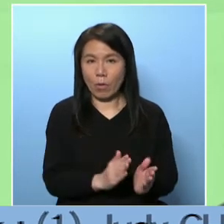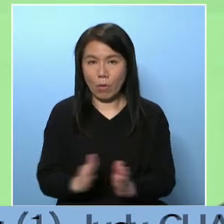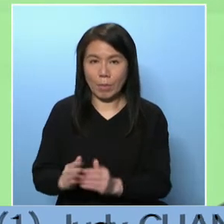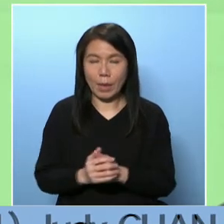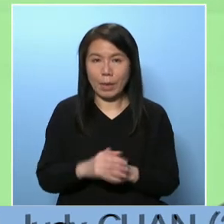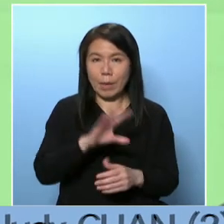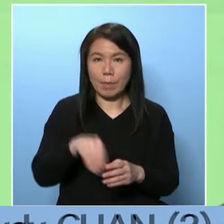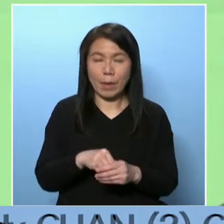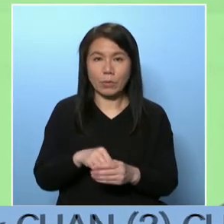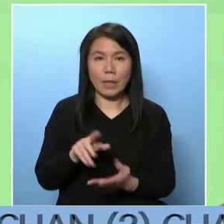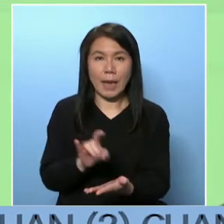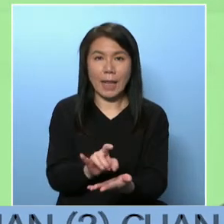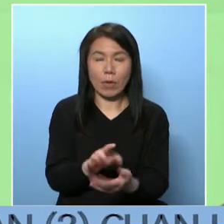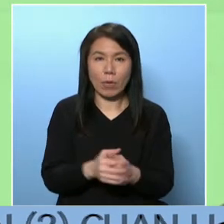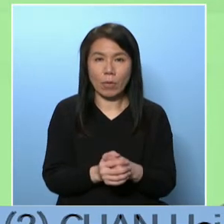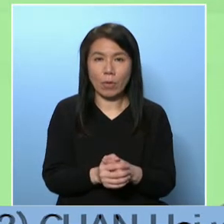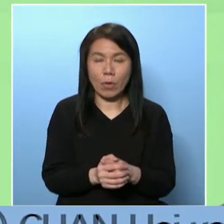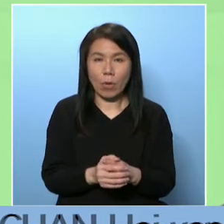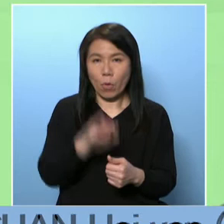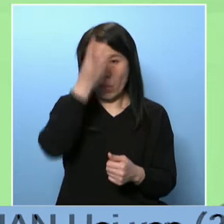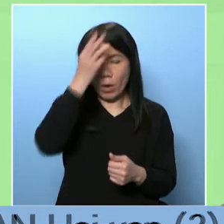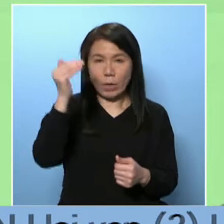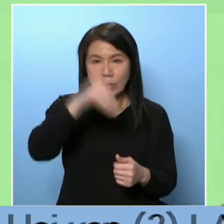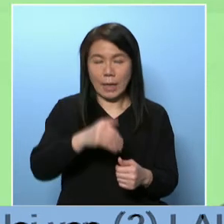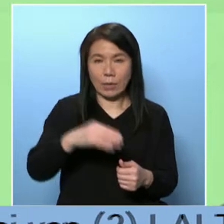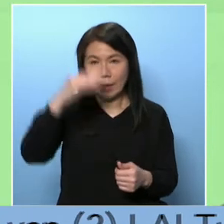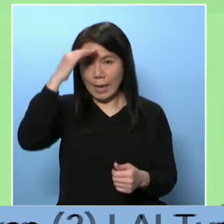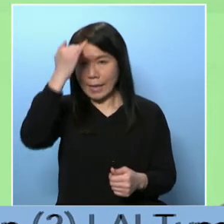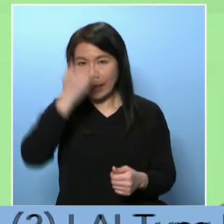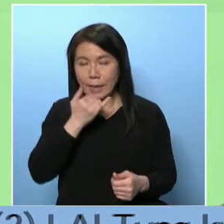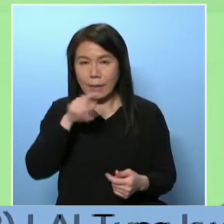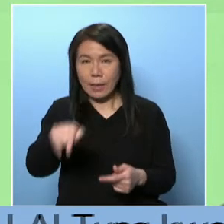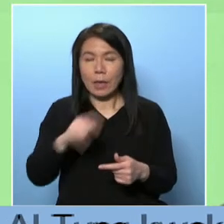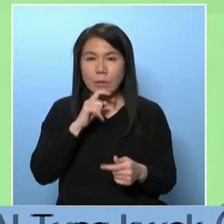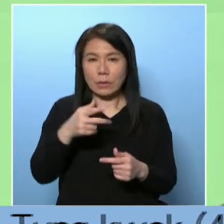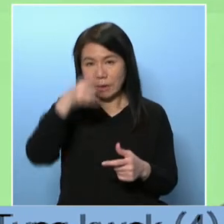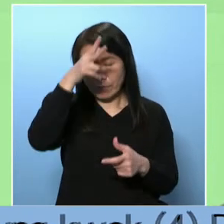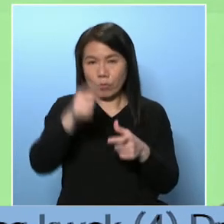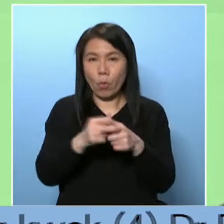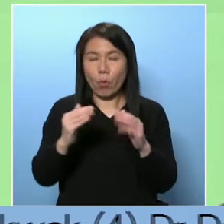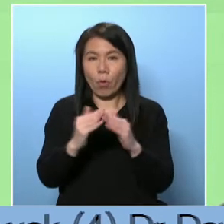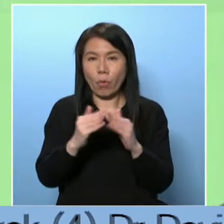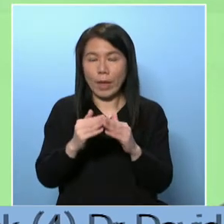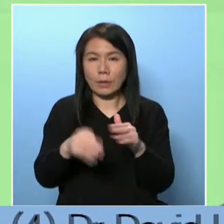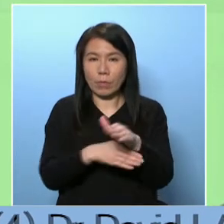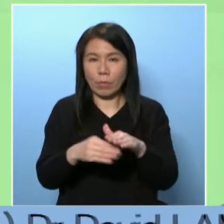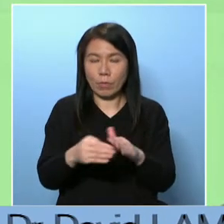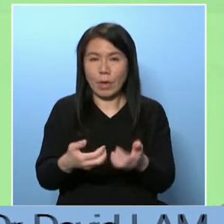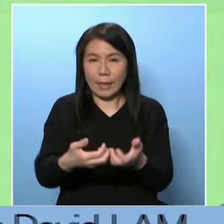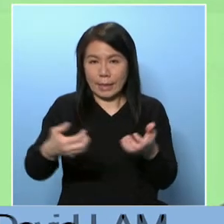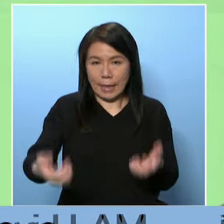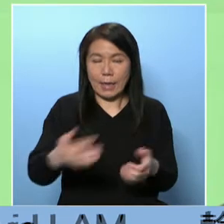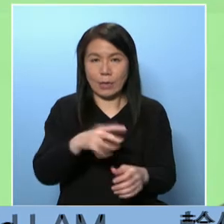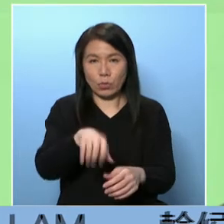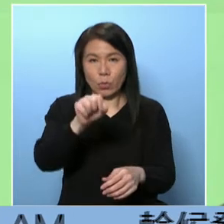will be set up and improvements will be made, including Queen's Hill and also Liking Estates. Newly completed housing